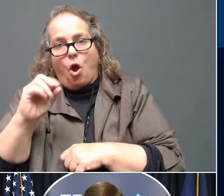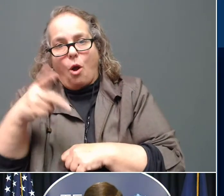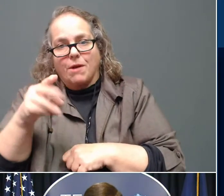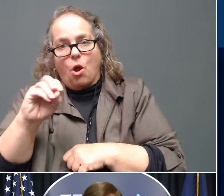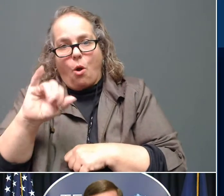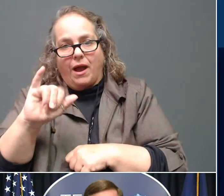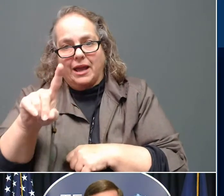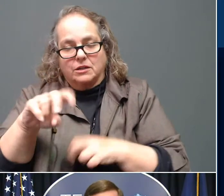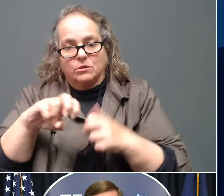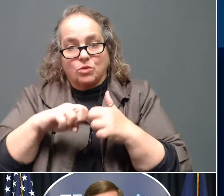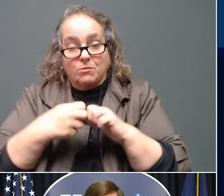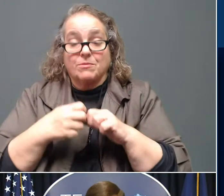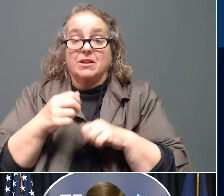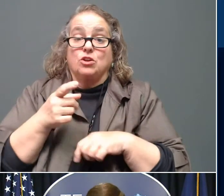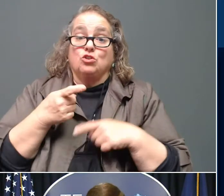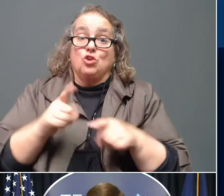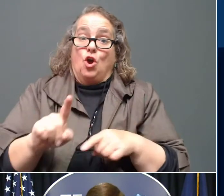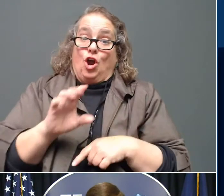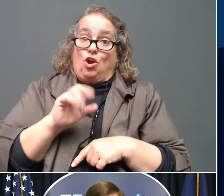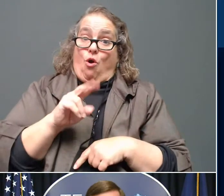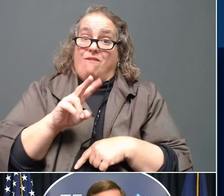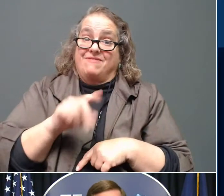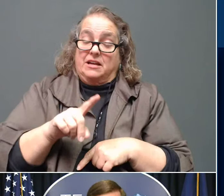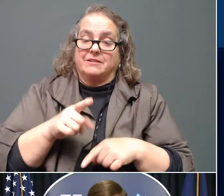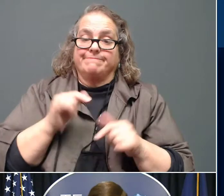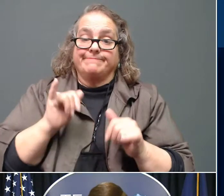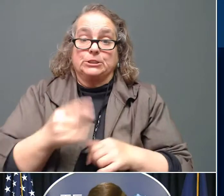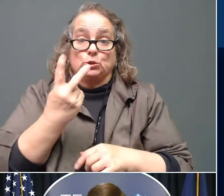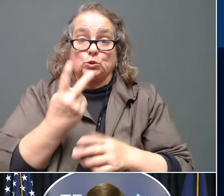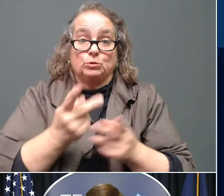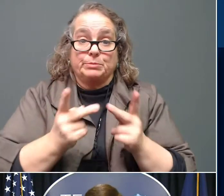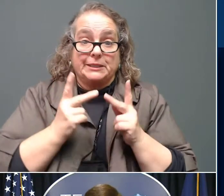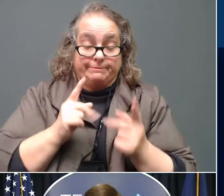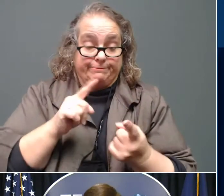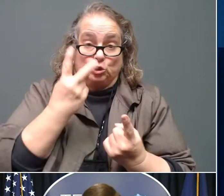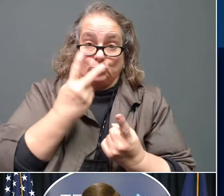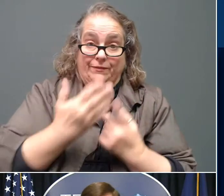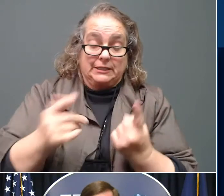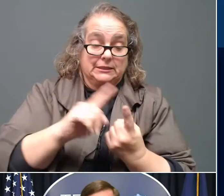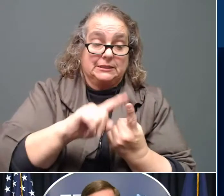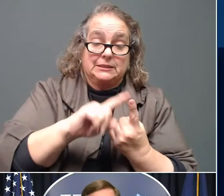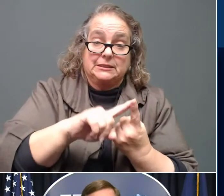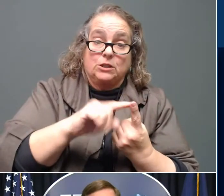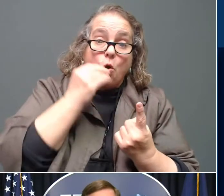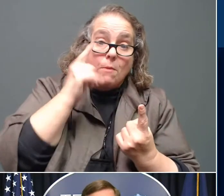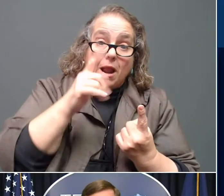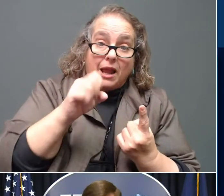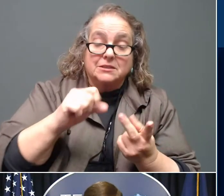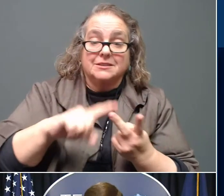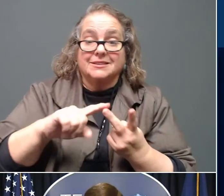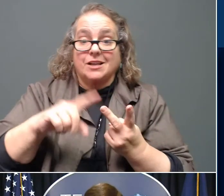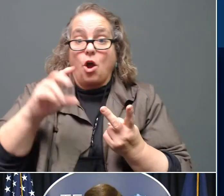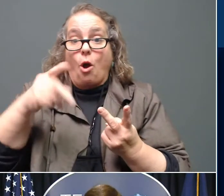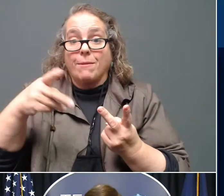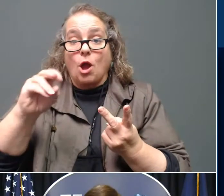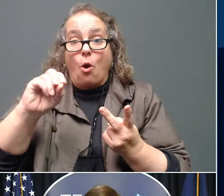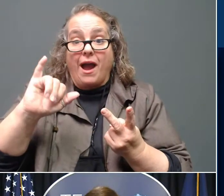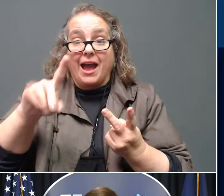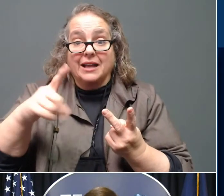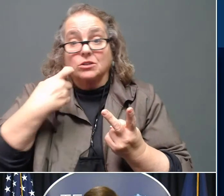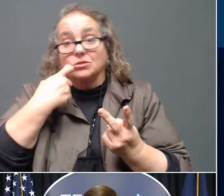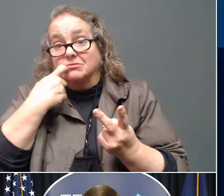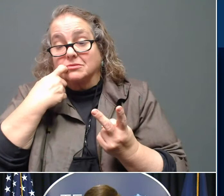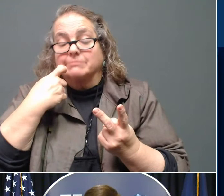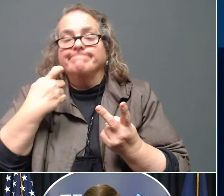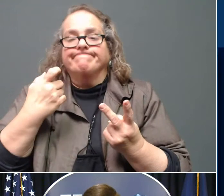worsened during COVID-19, and we must turn the tide. So many of our friends and neighbors are depending on it.